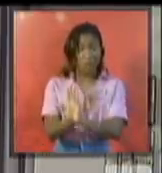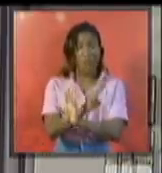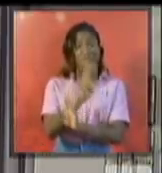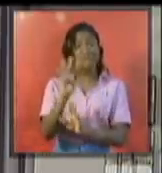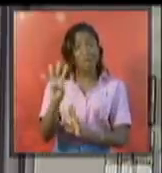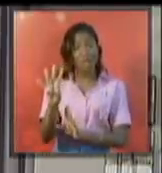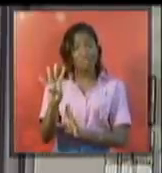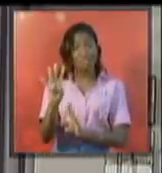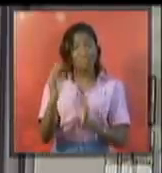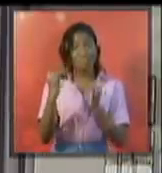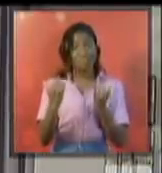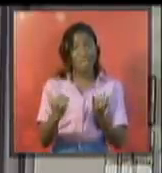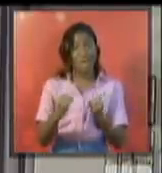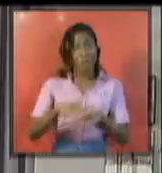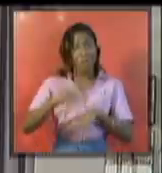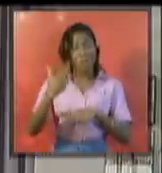our 1,000th case.